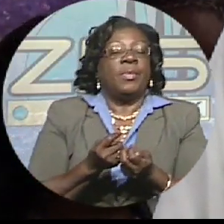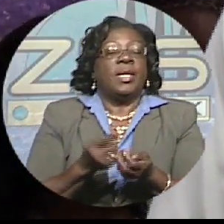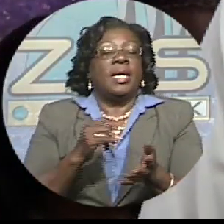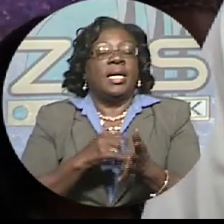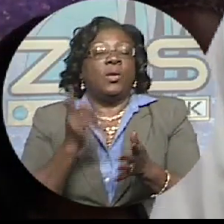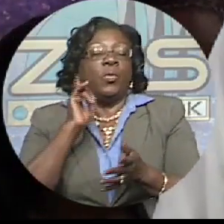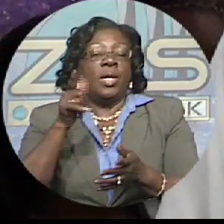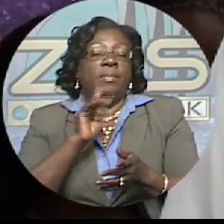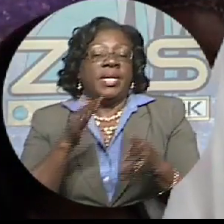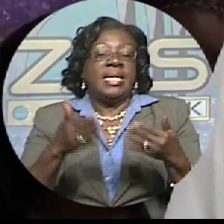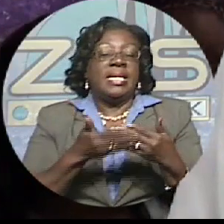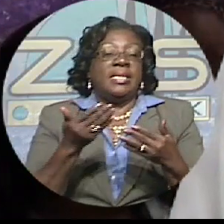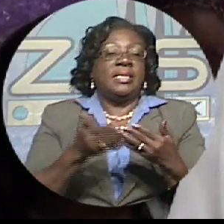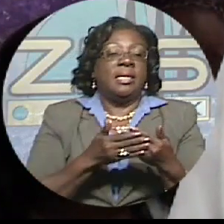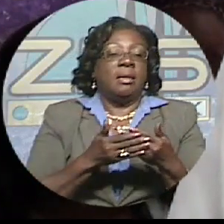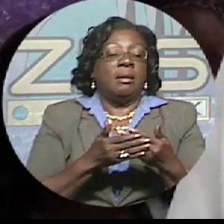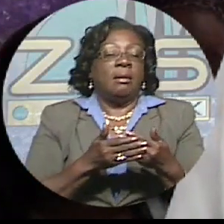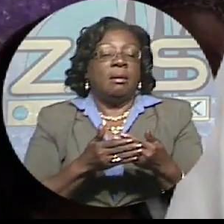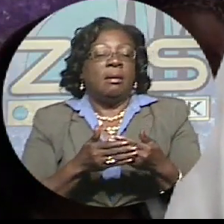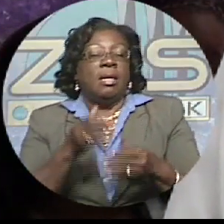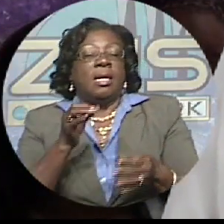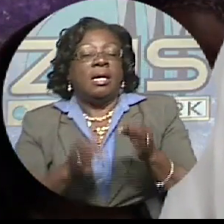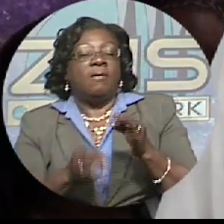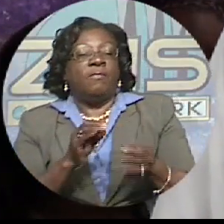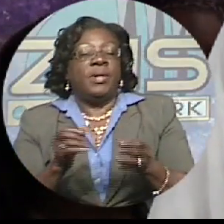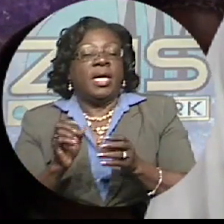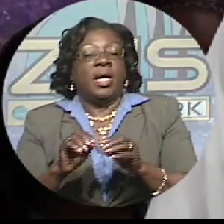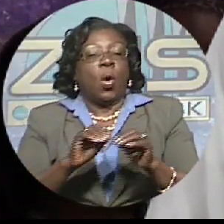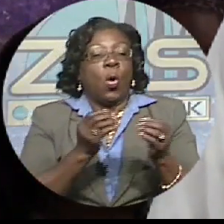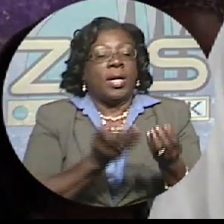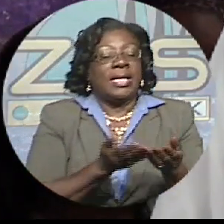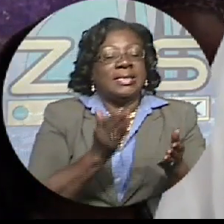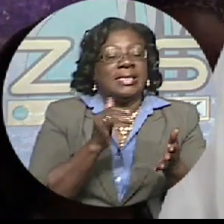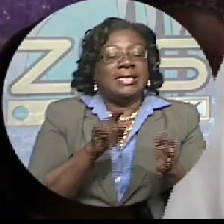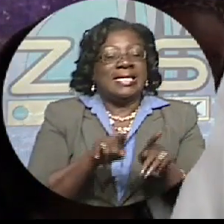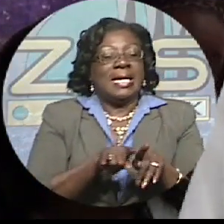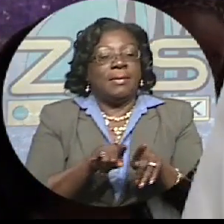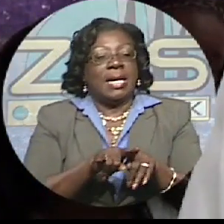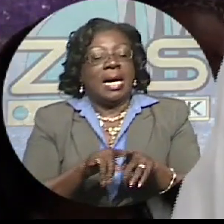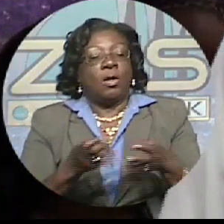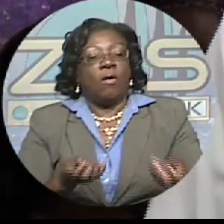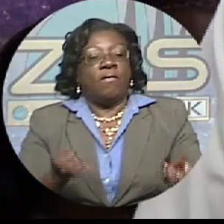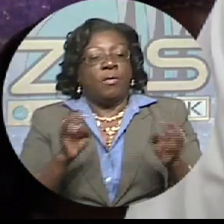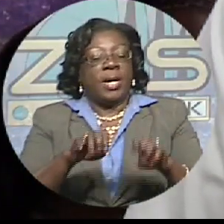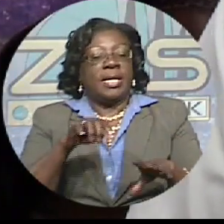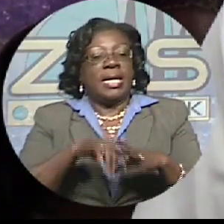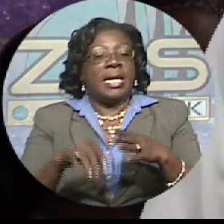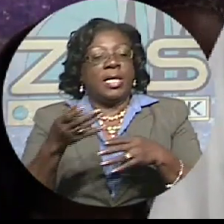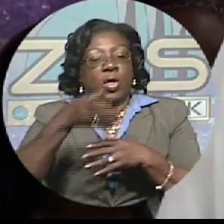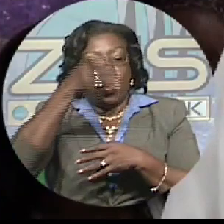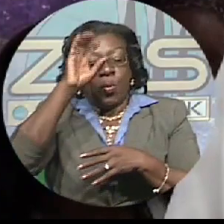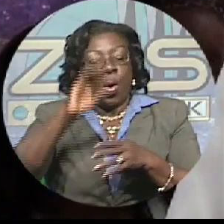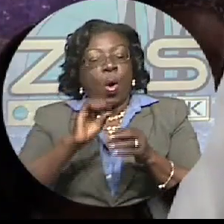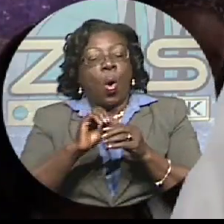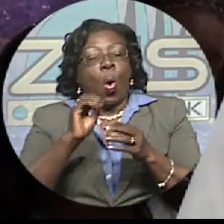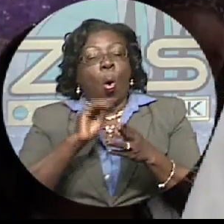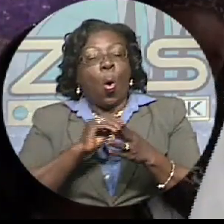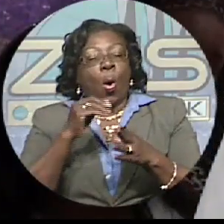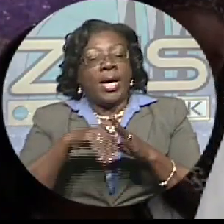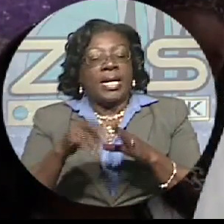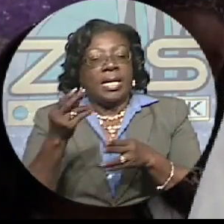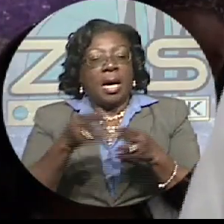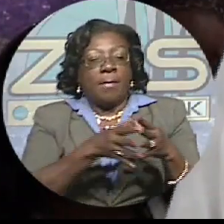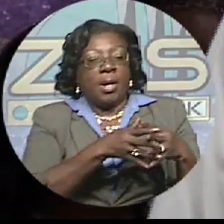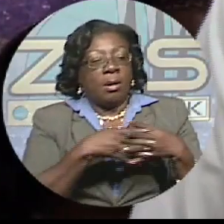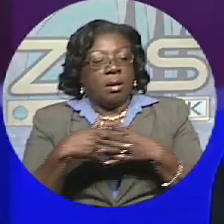will be easier and logic if we can organize those kind of events in Cuba or in the U.S., but we cannot do it because